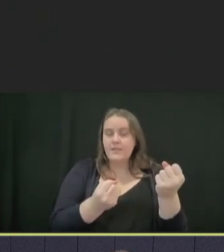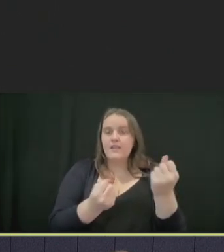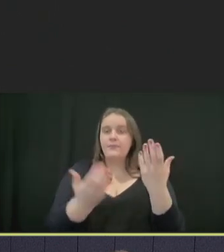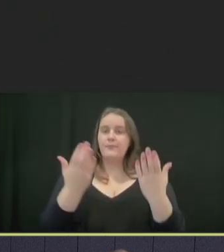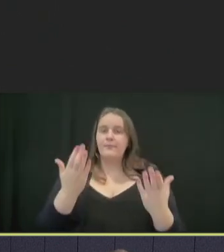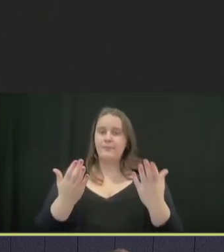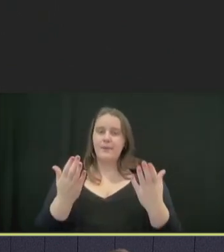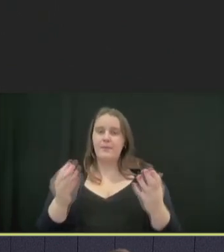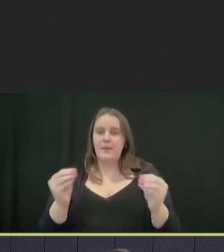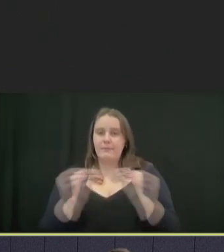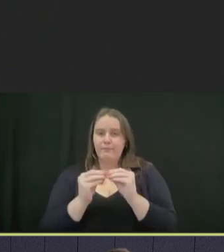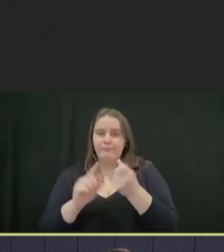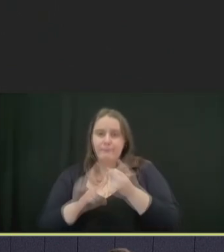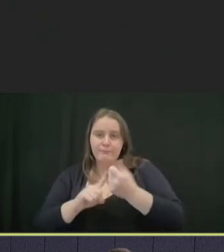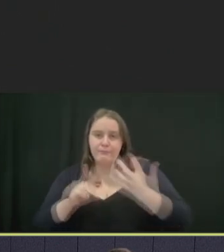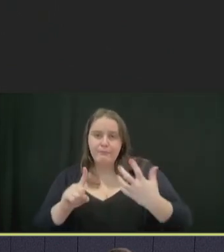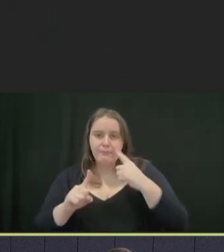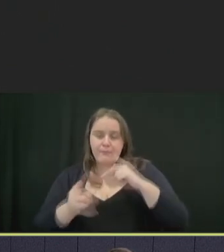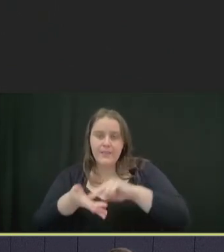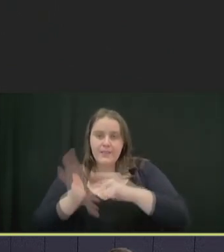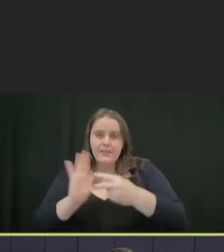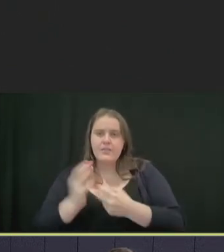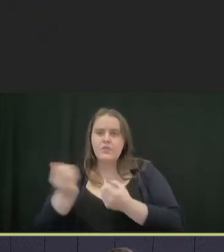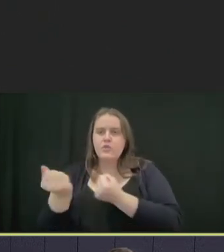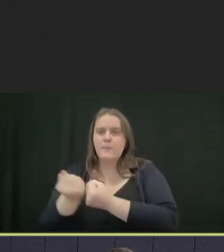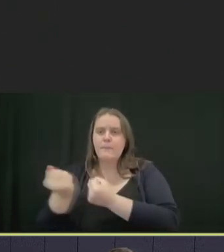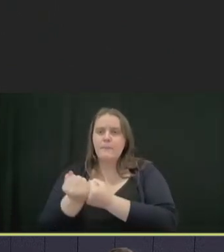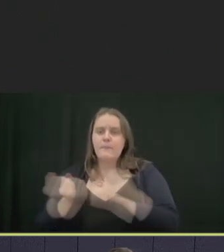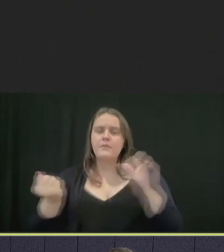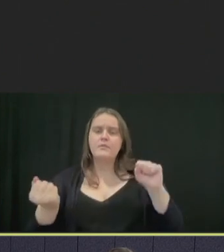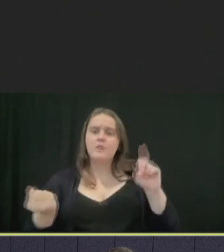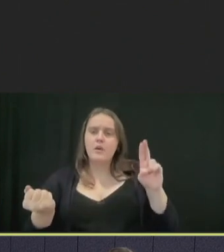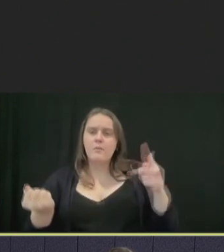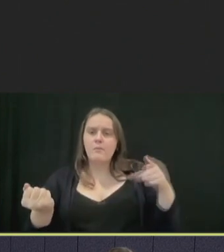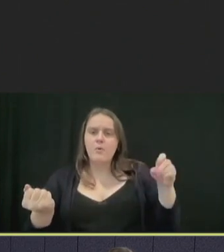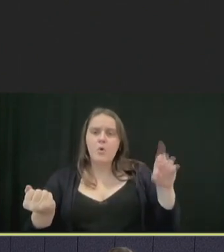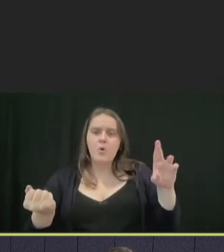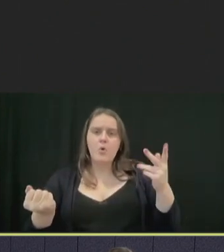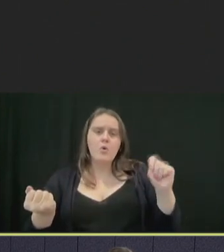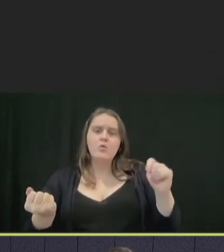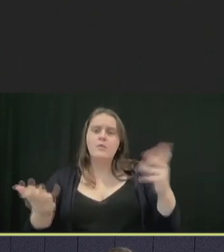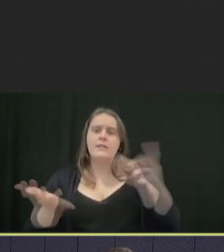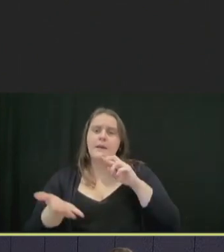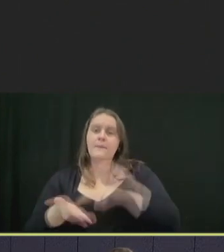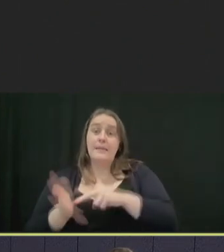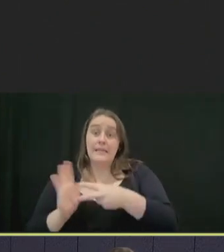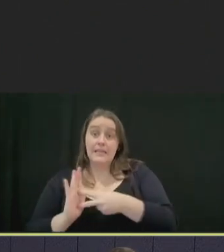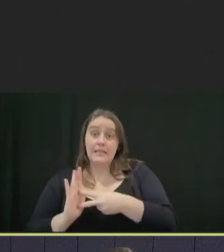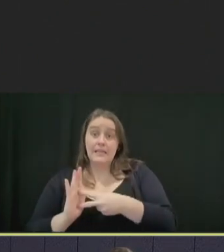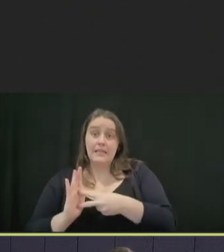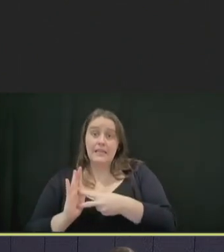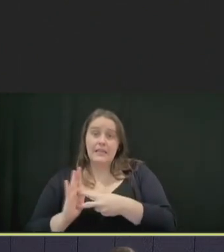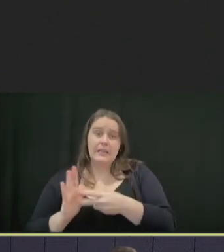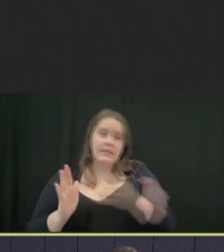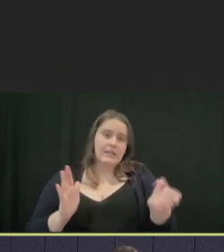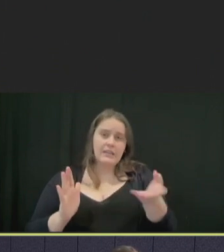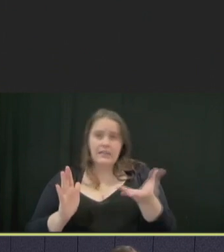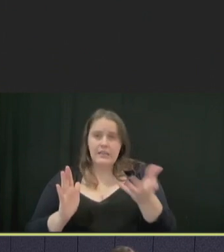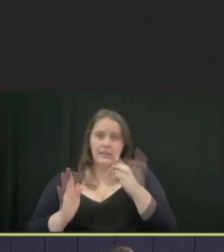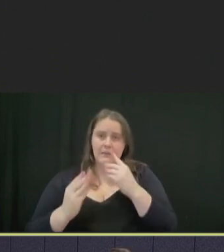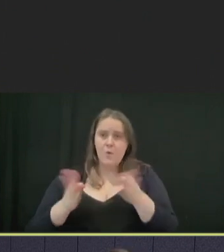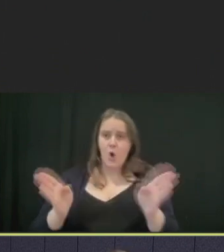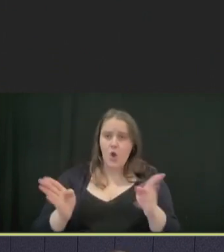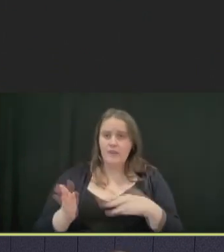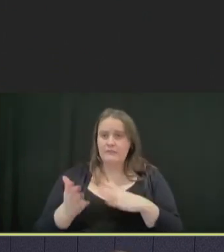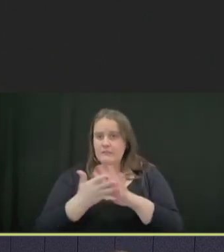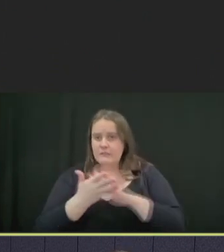defining support in a couple of these objectives. They're pretty broad. And